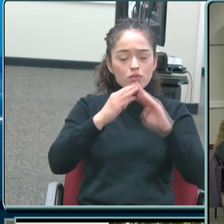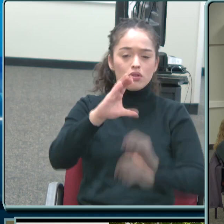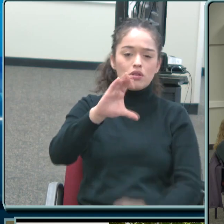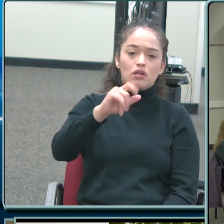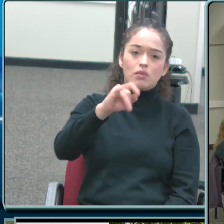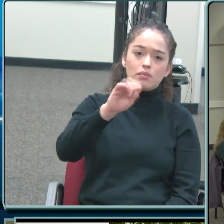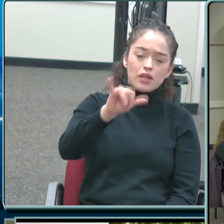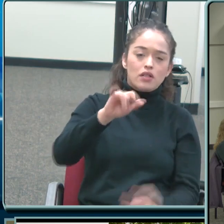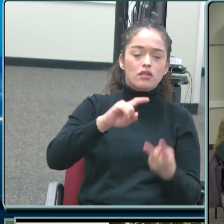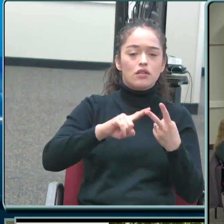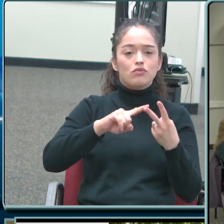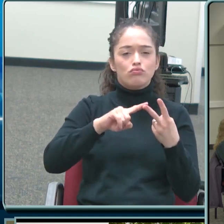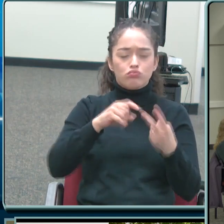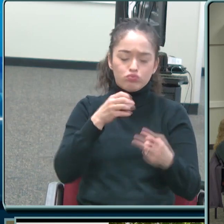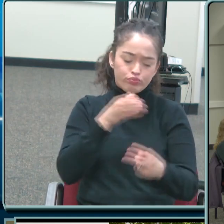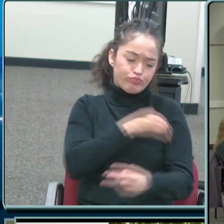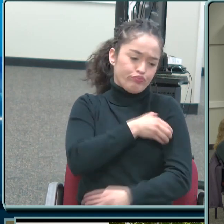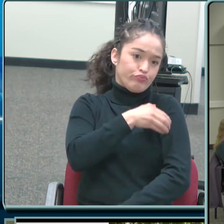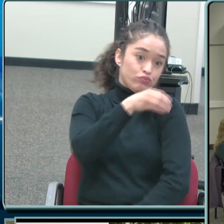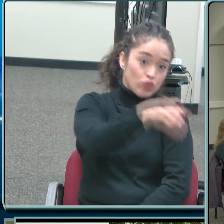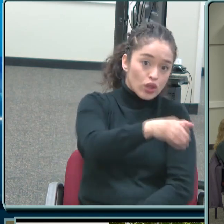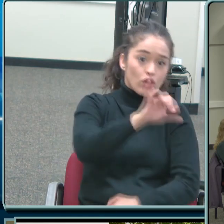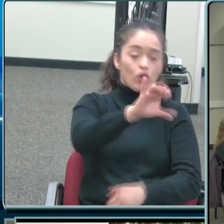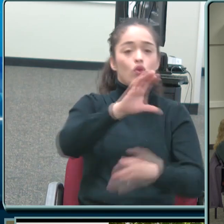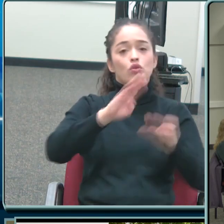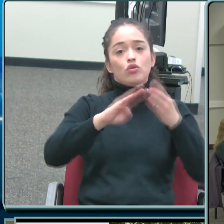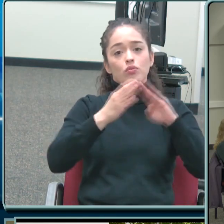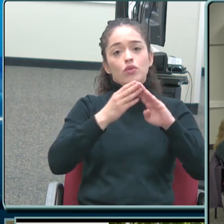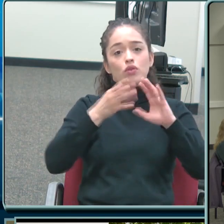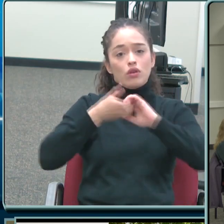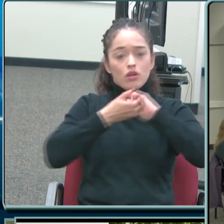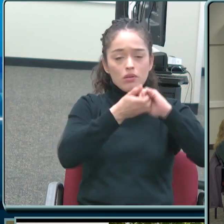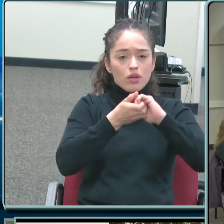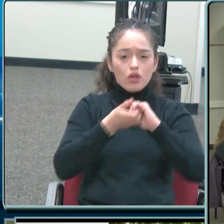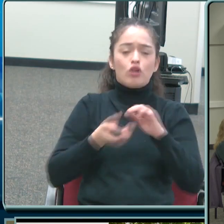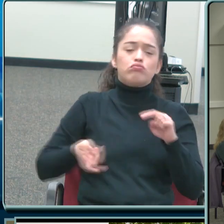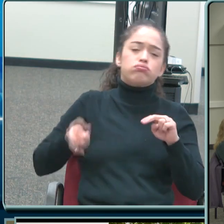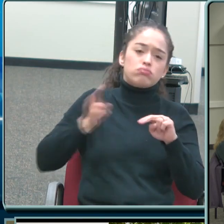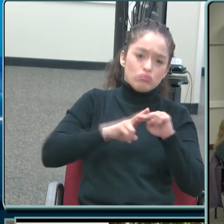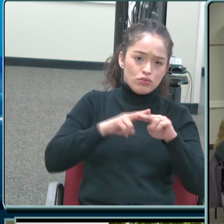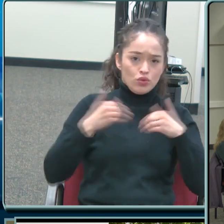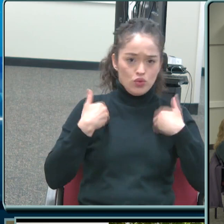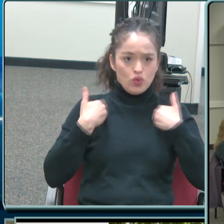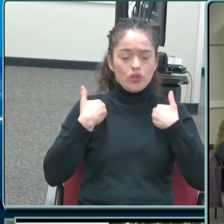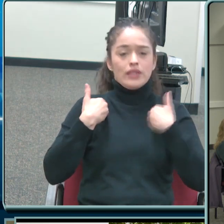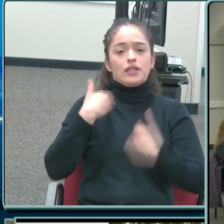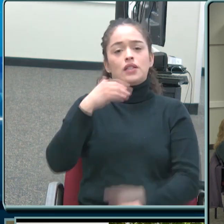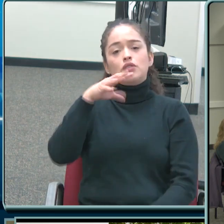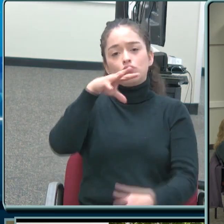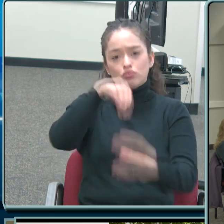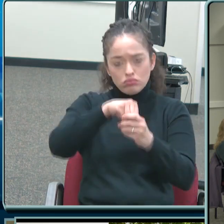capacity, strengthen that community collaboration, increase youth engagement and empowerment,